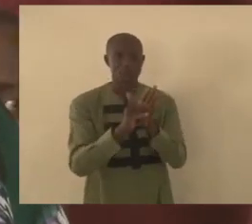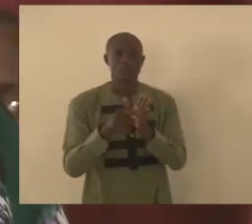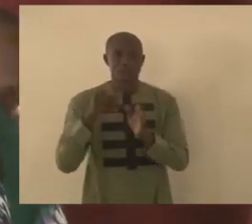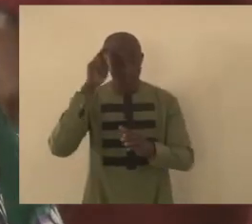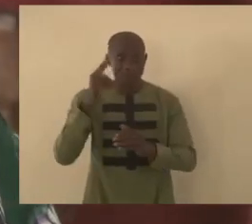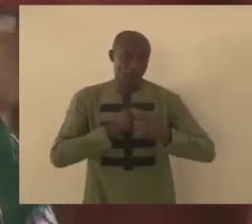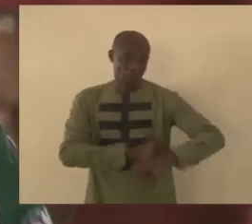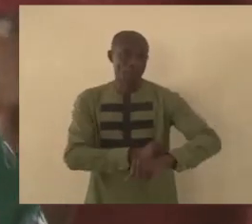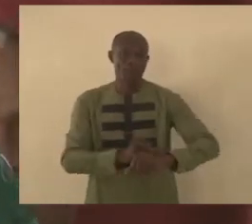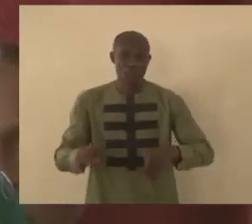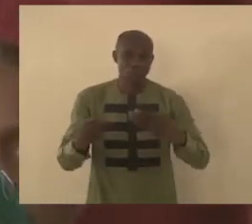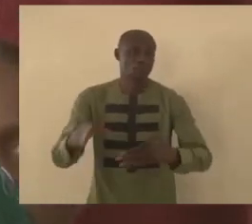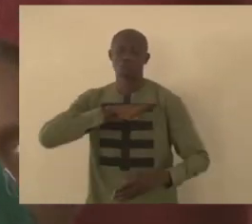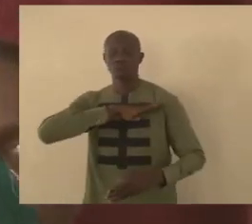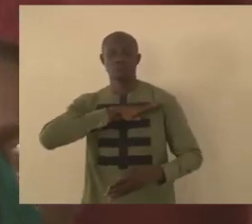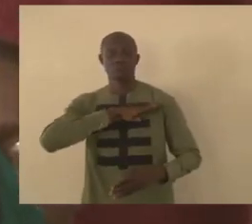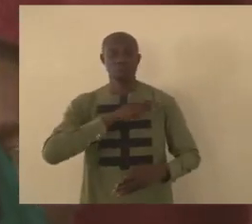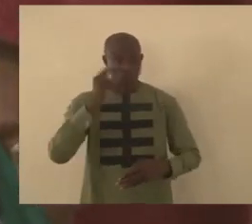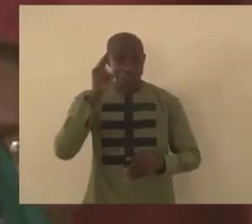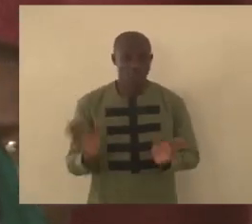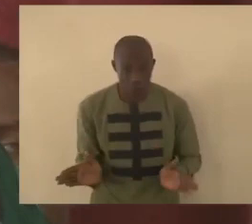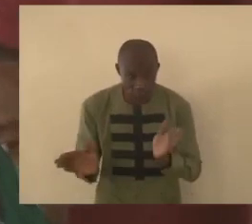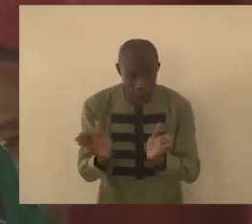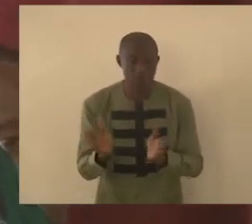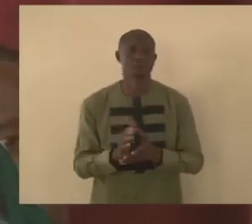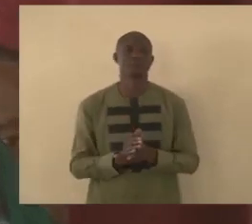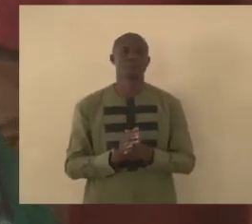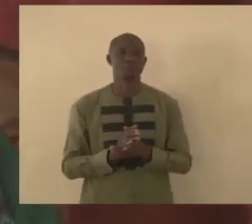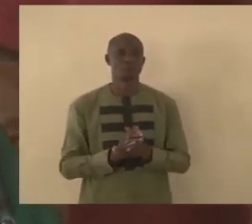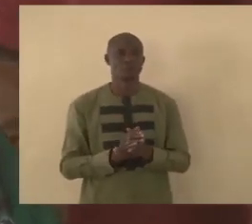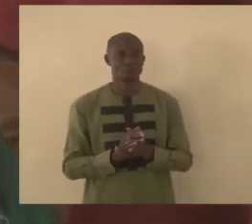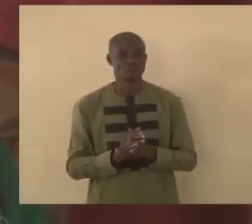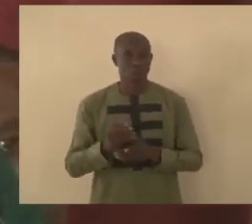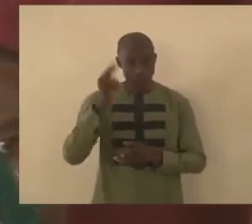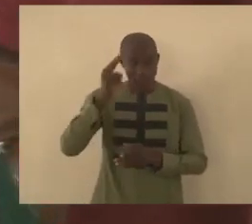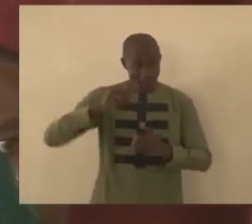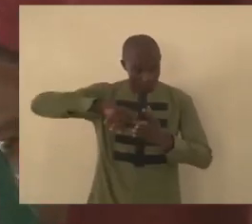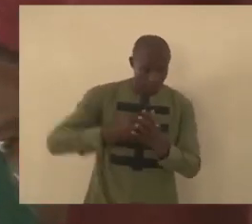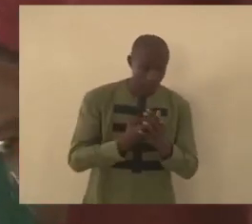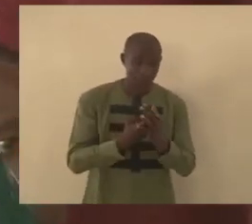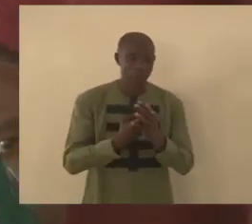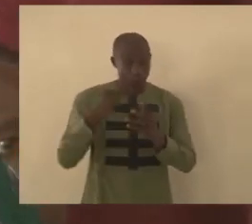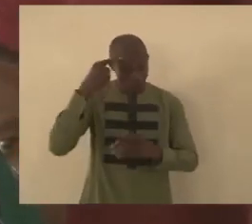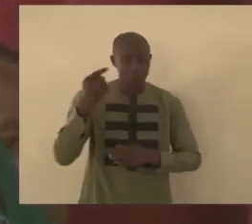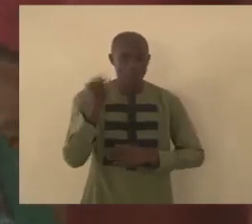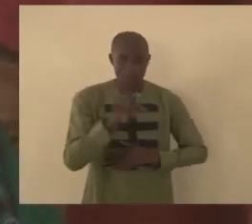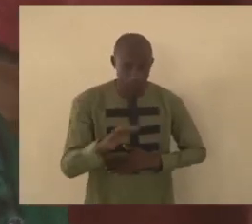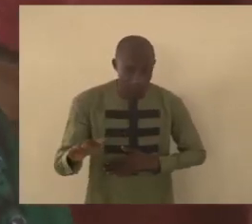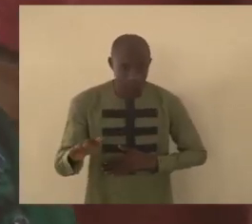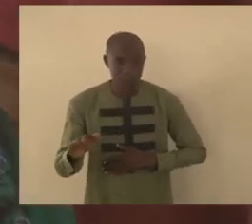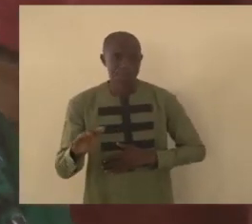identity. He protects. He gives confidence. He encourages. You know, he charts the course of his